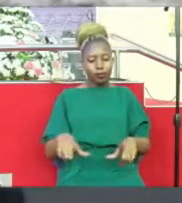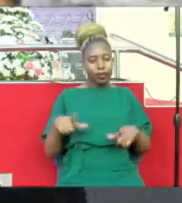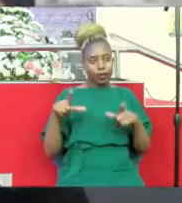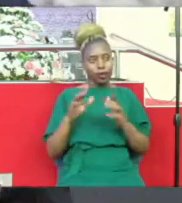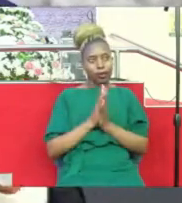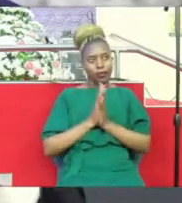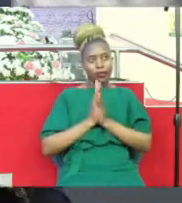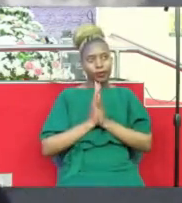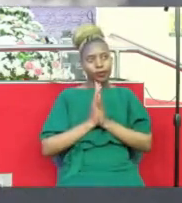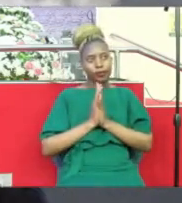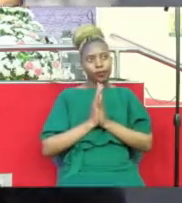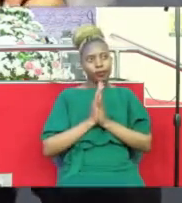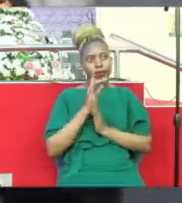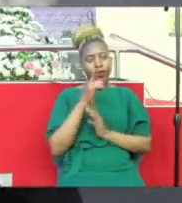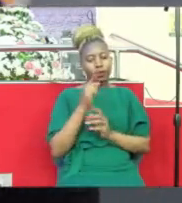Whatever you do,